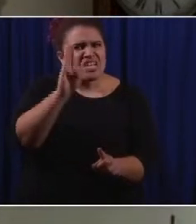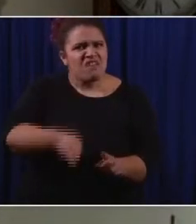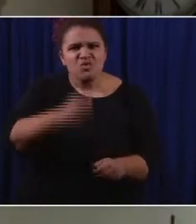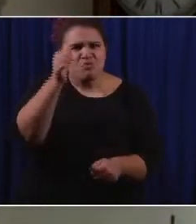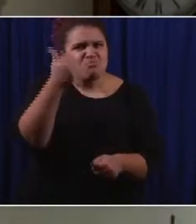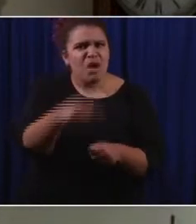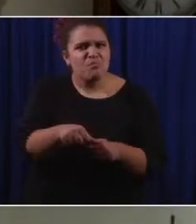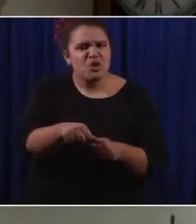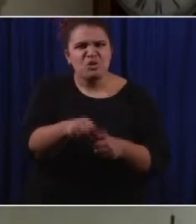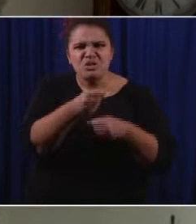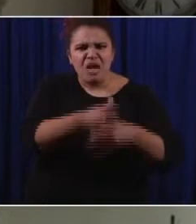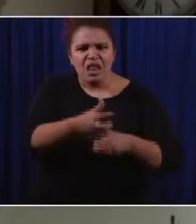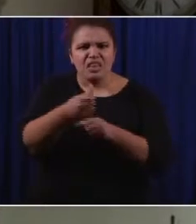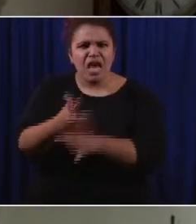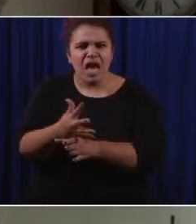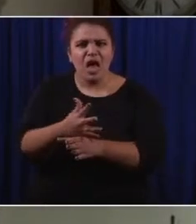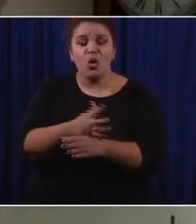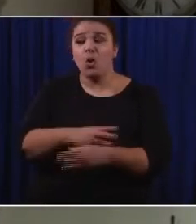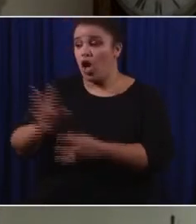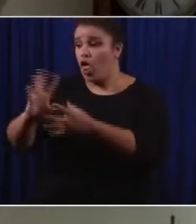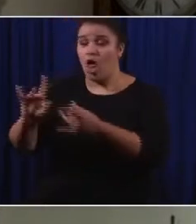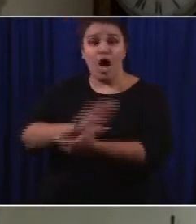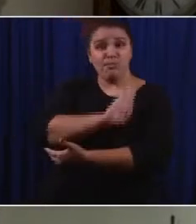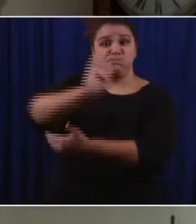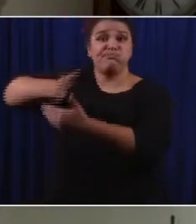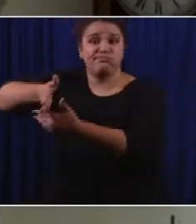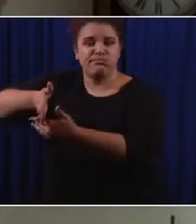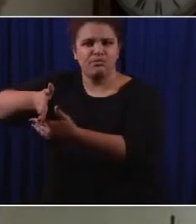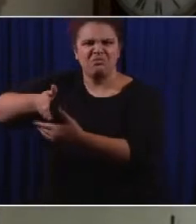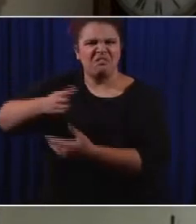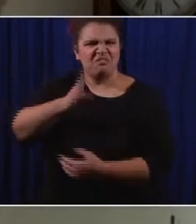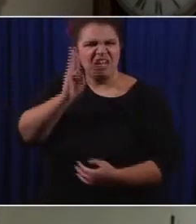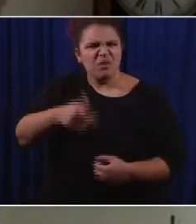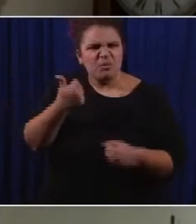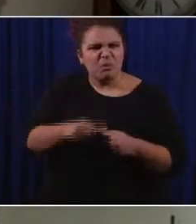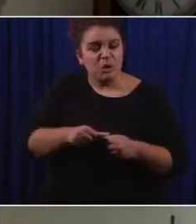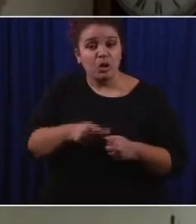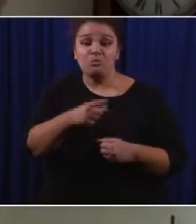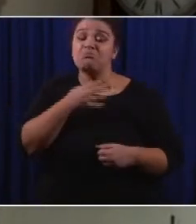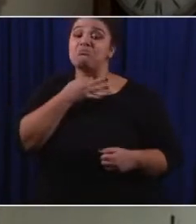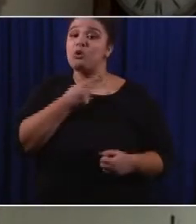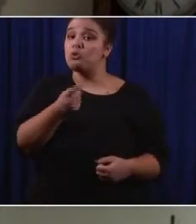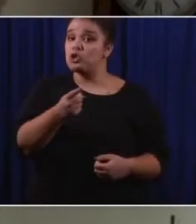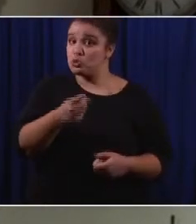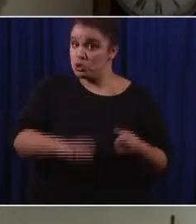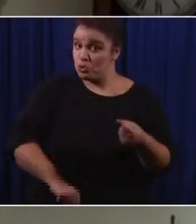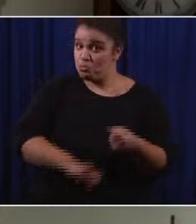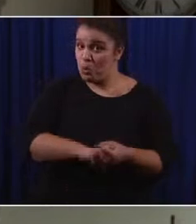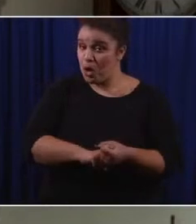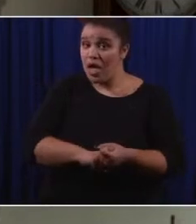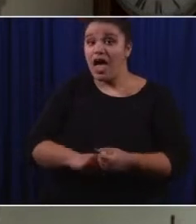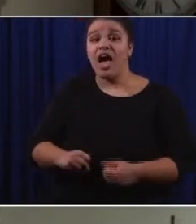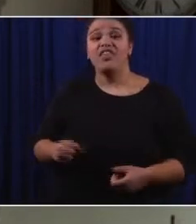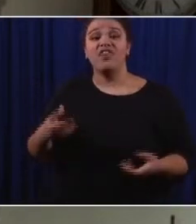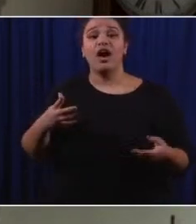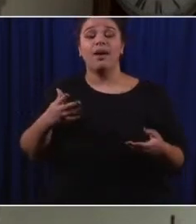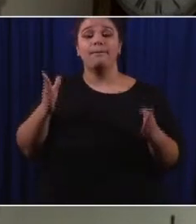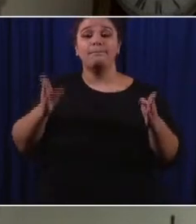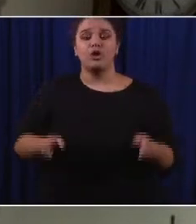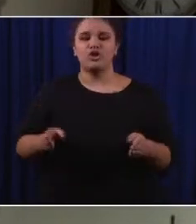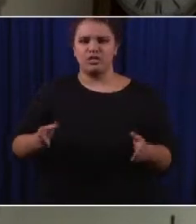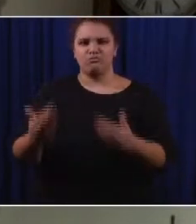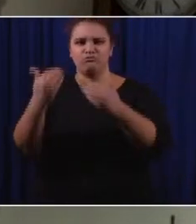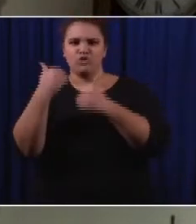on Presidential Debates going to a mute button that would be controlled by the moderator so they could cut somebody off as soon as they